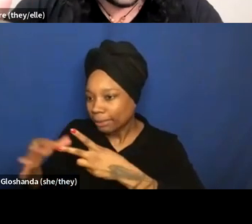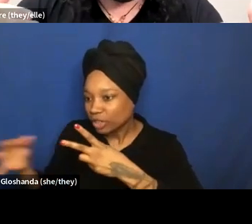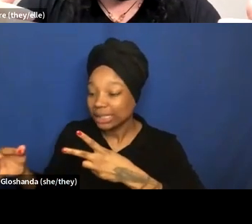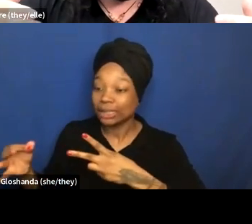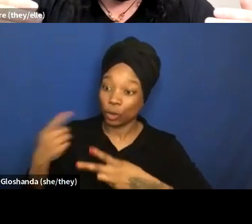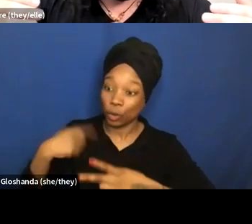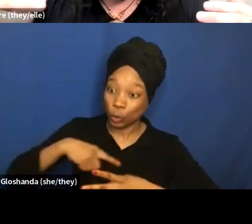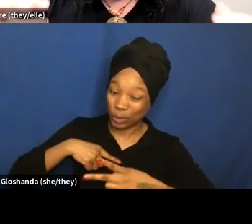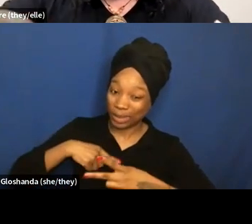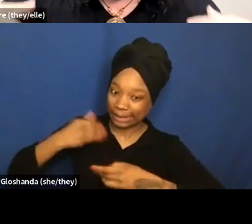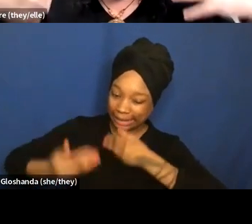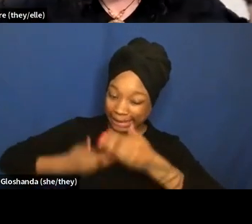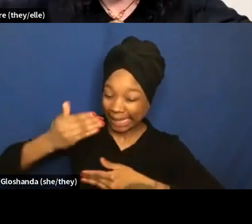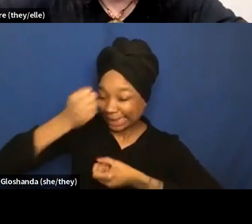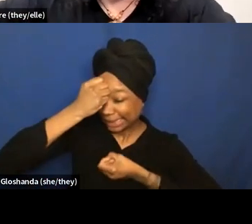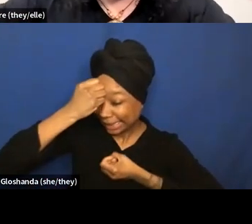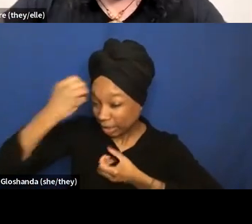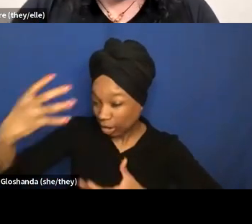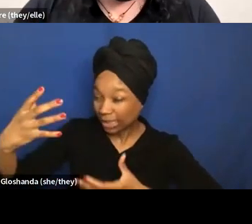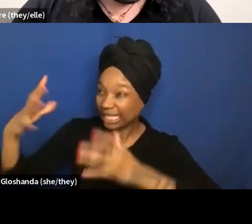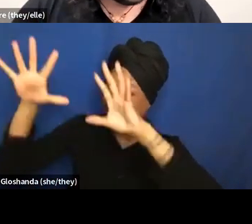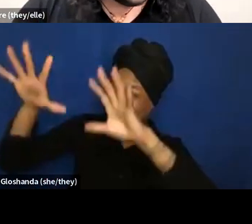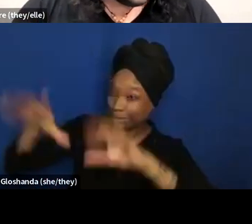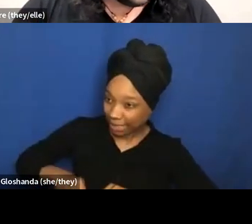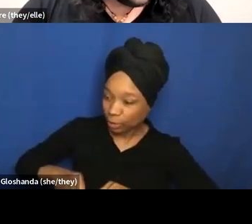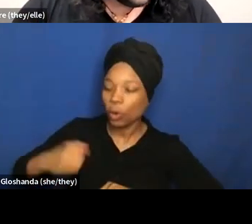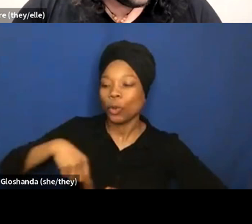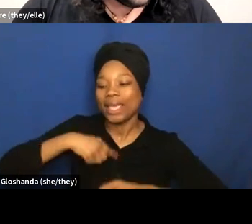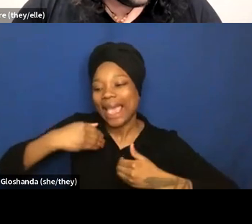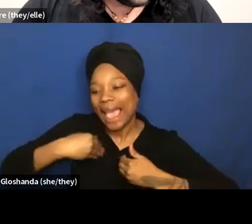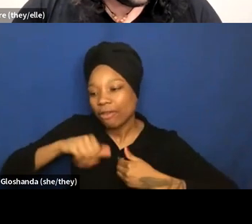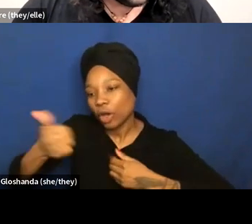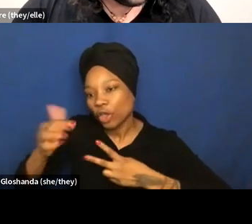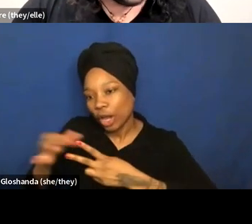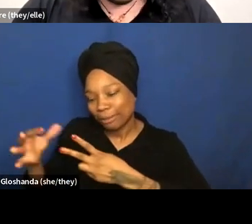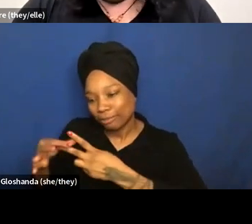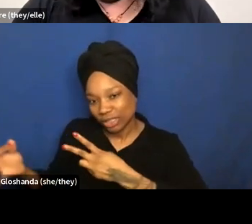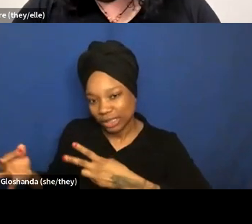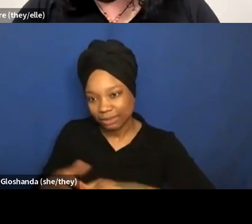we dismantle, we have something else to turn to.